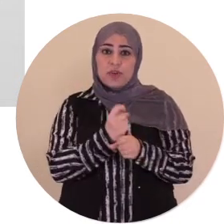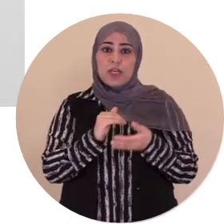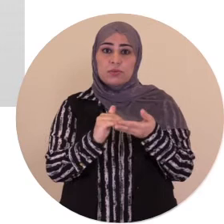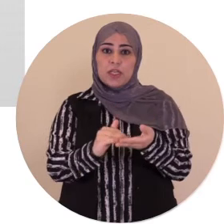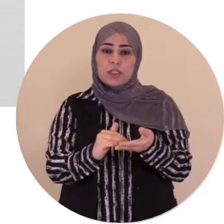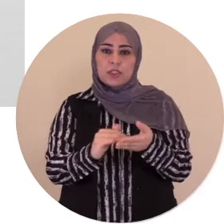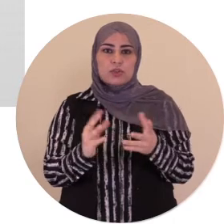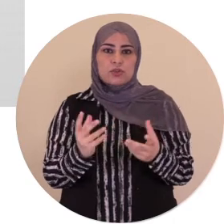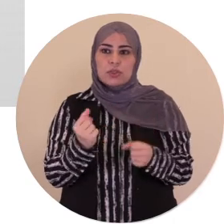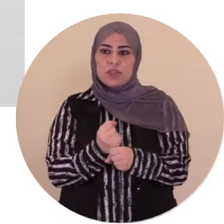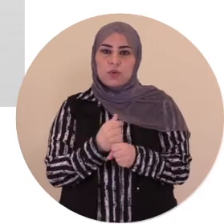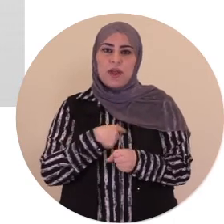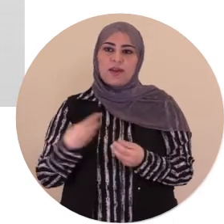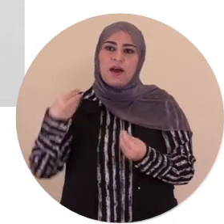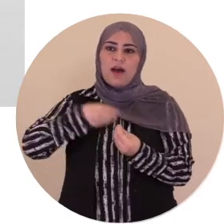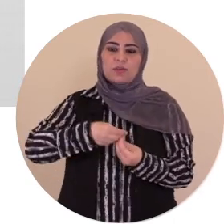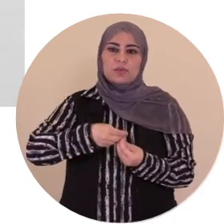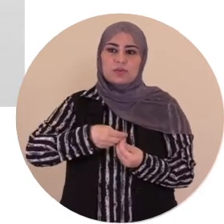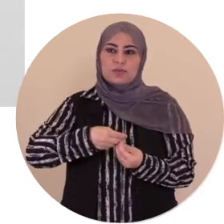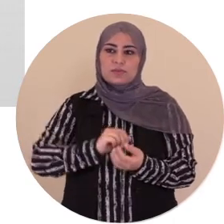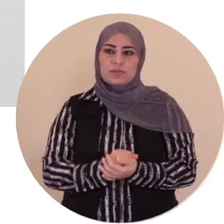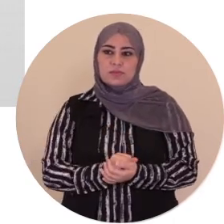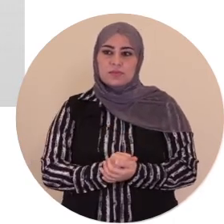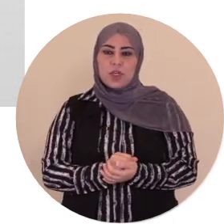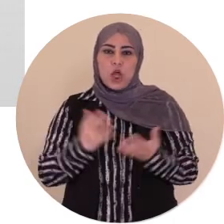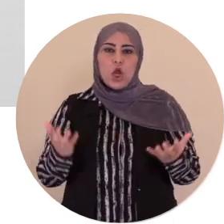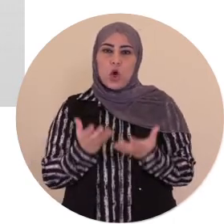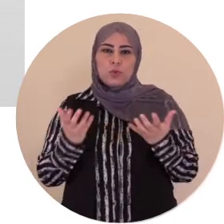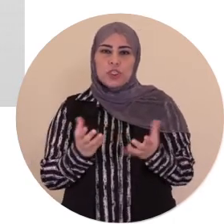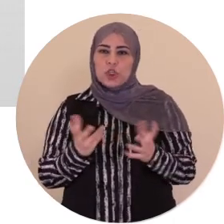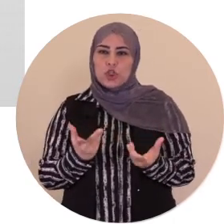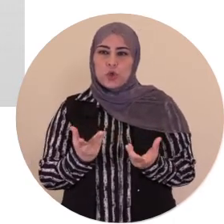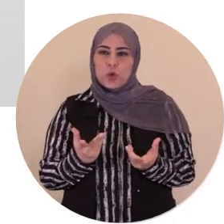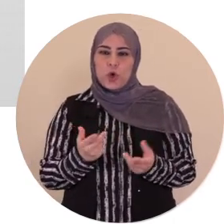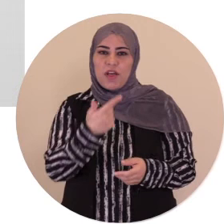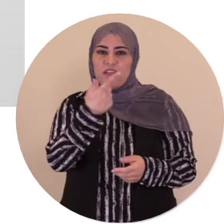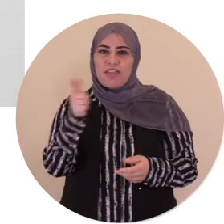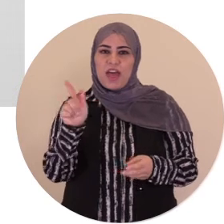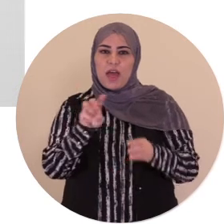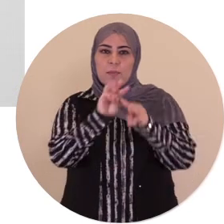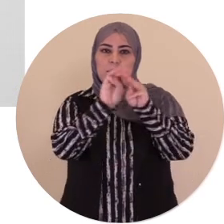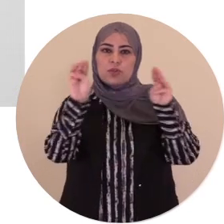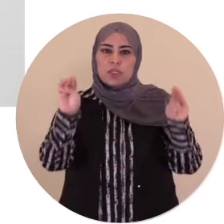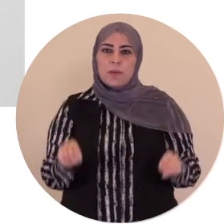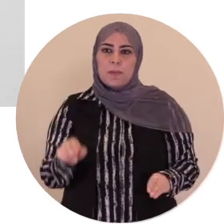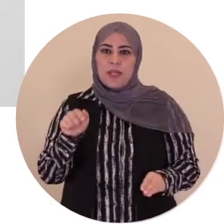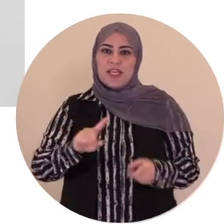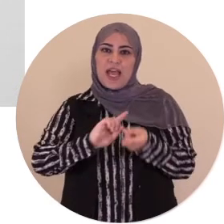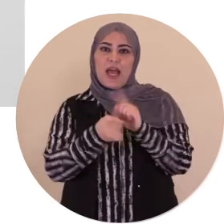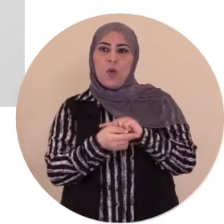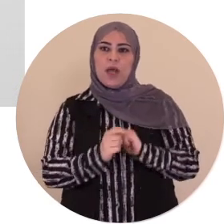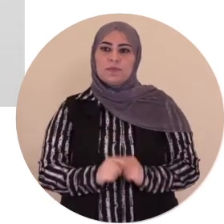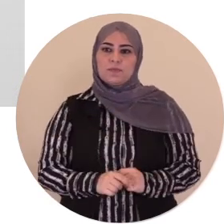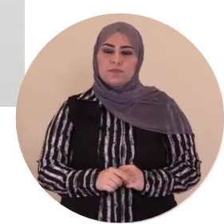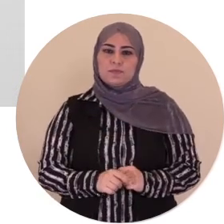subject, the verb is visited, and the object is the museum. So simply fill in the equation. We start with the object.